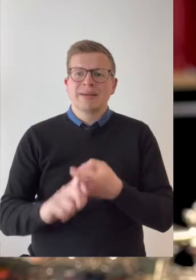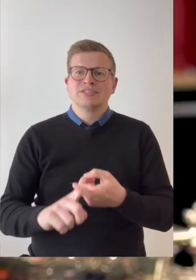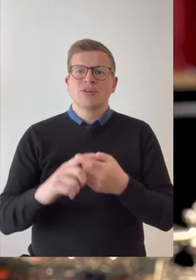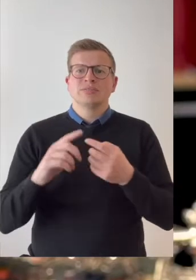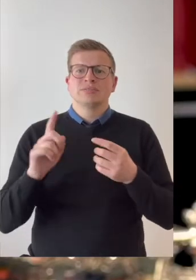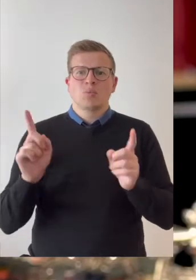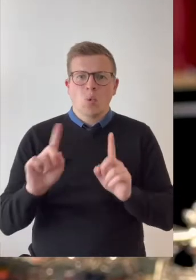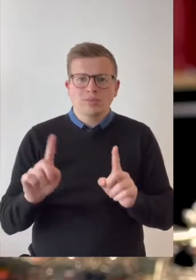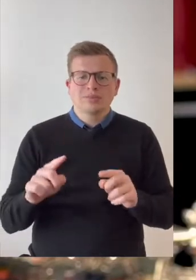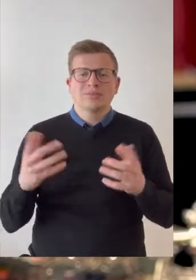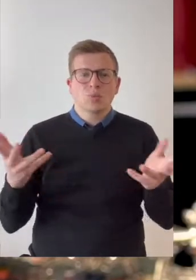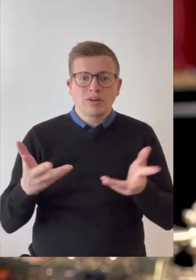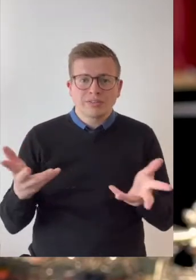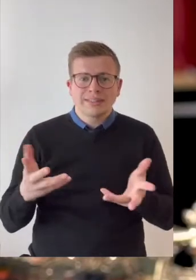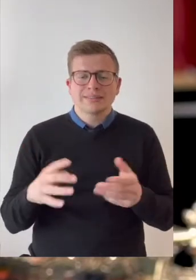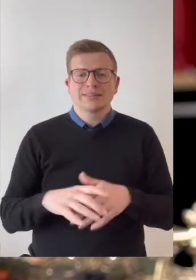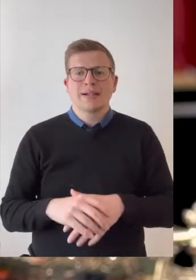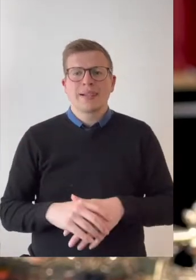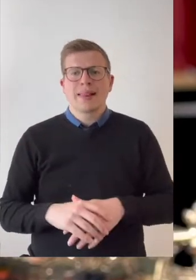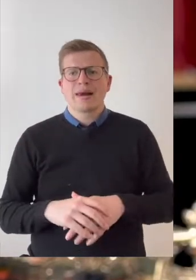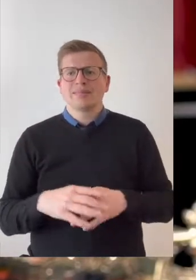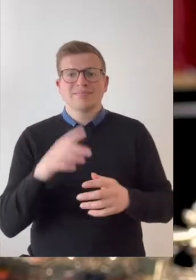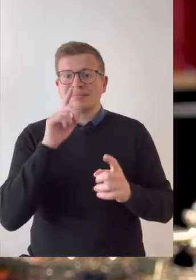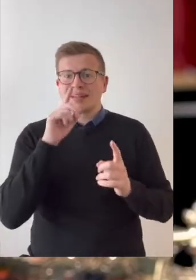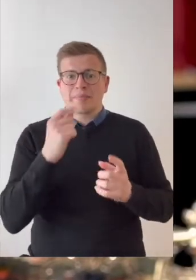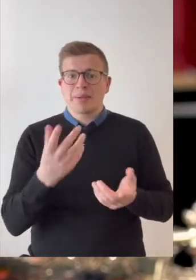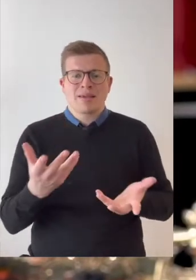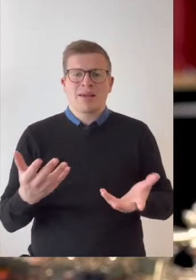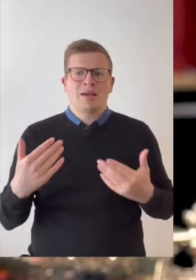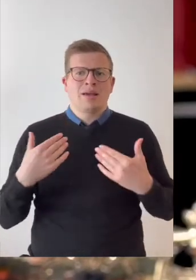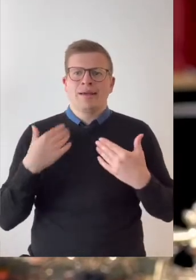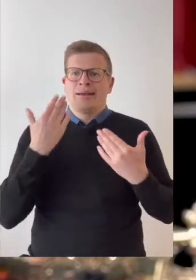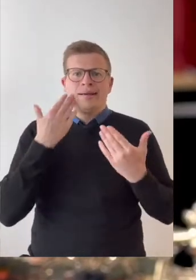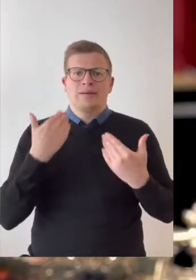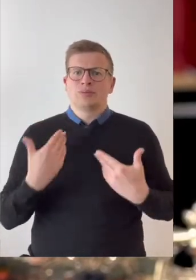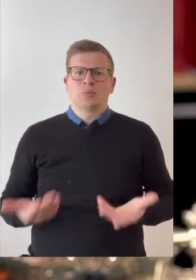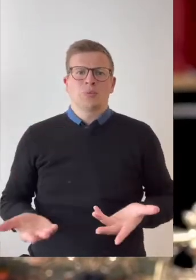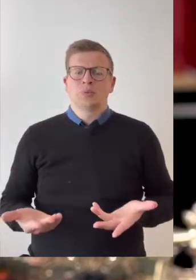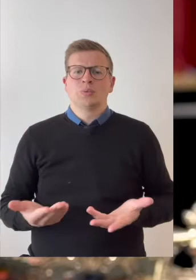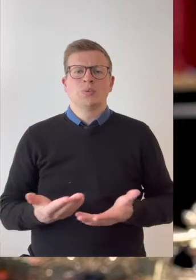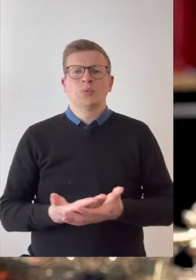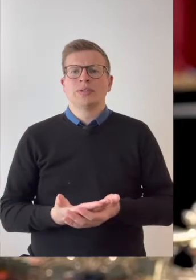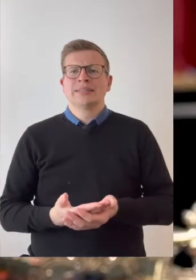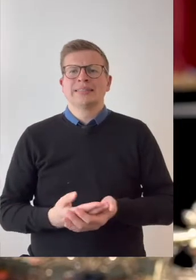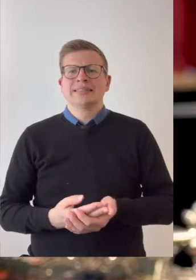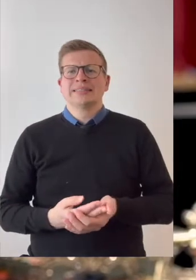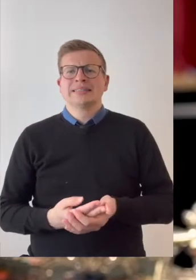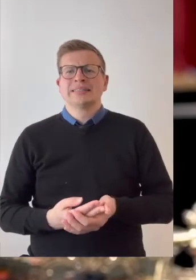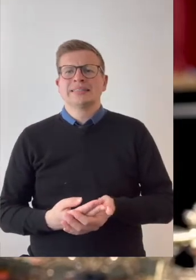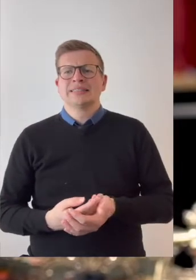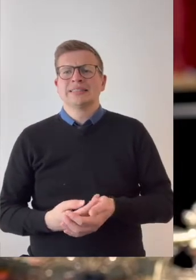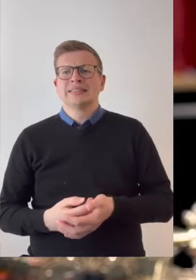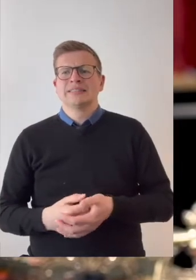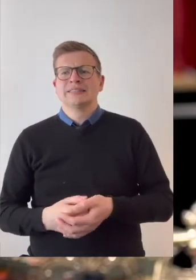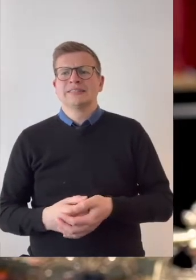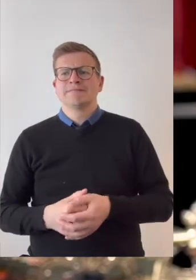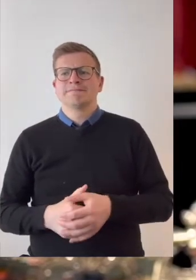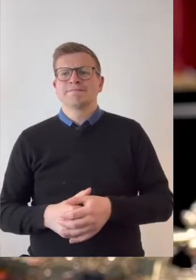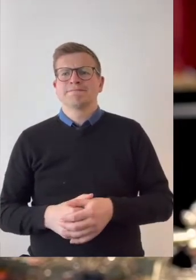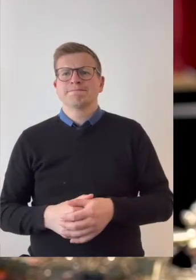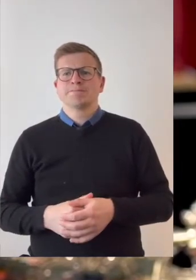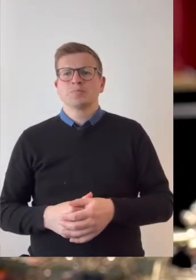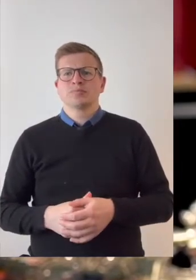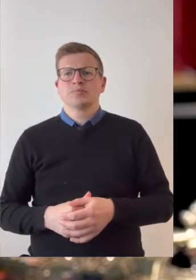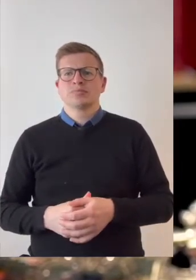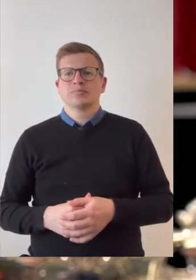on what it is, where it is. Yeah. It can be, I don't know. I'm trying to remember